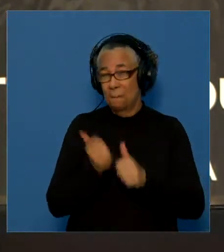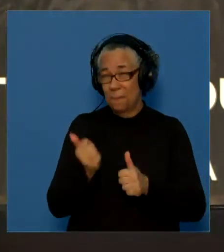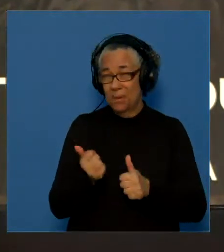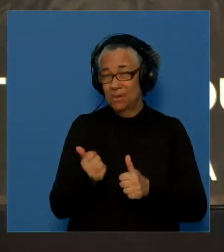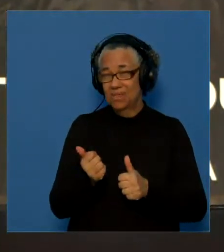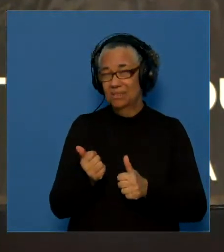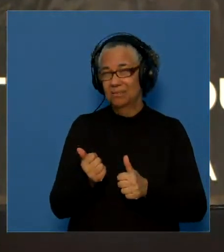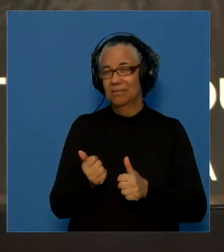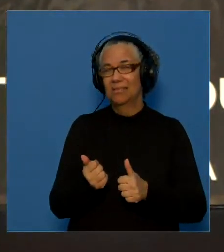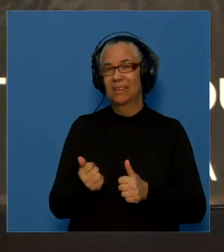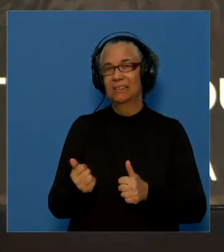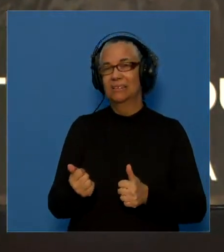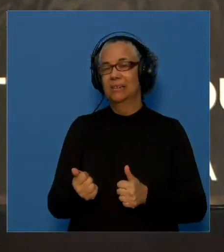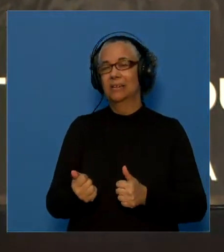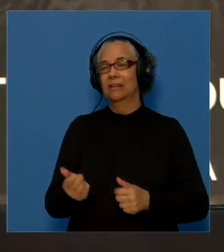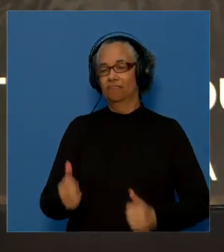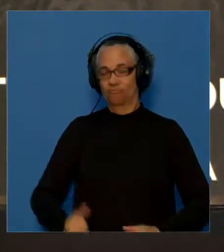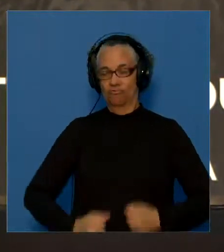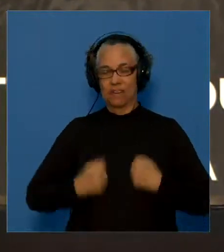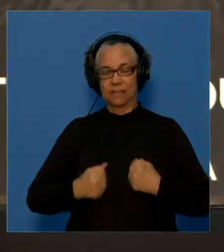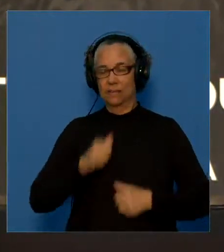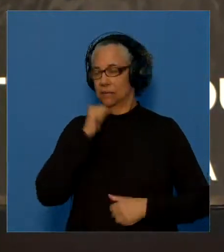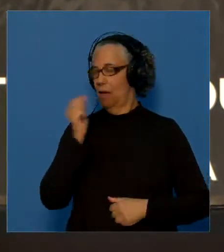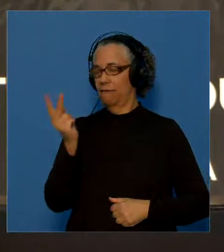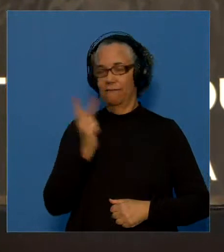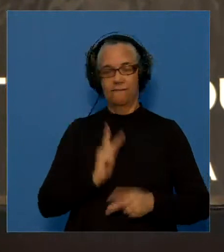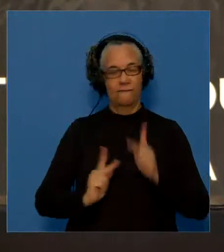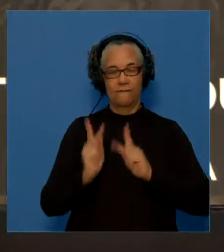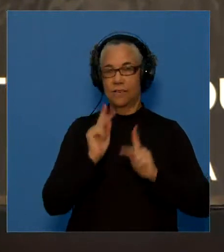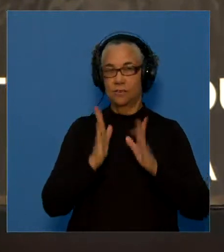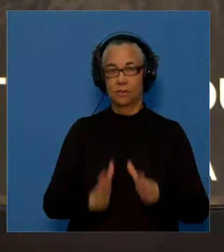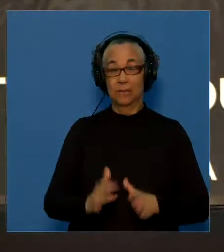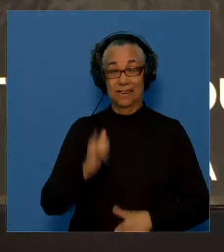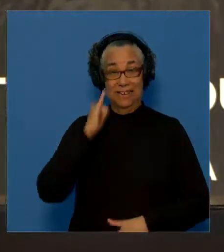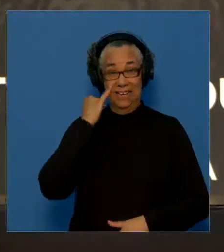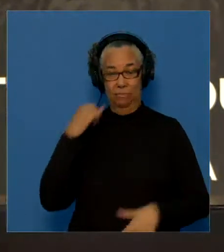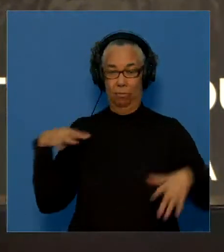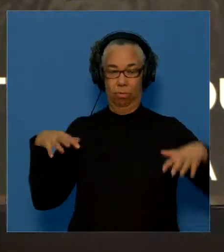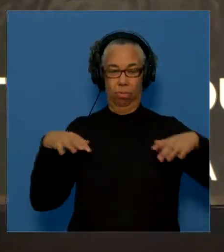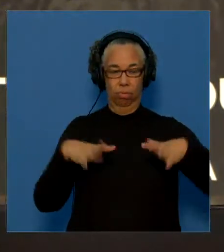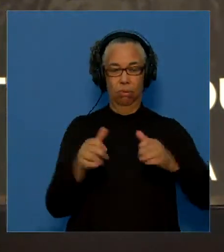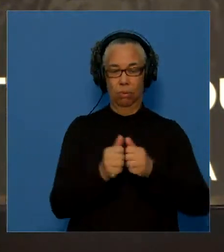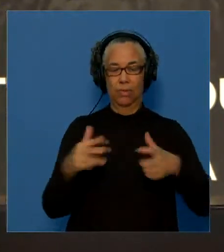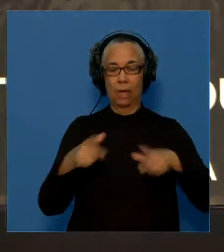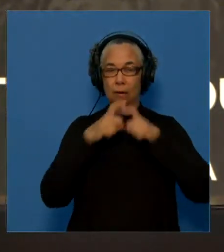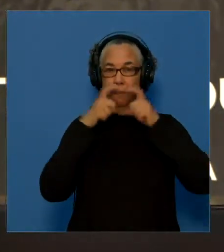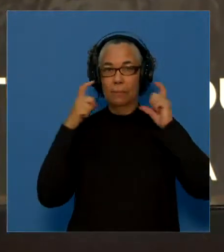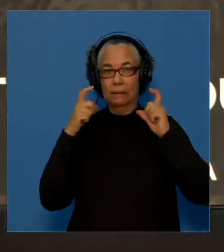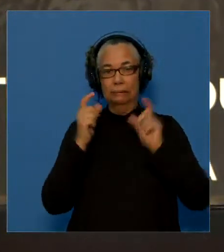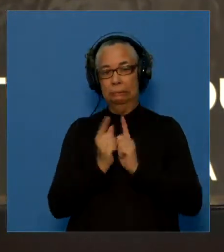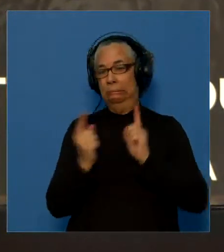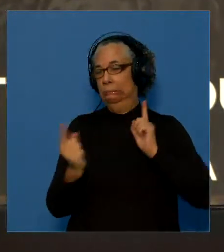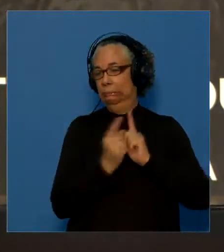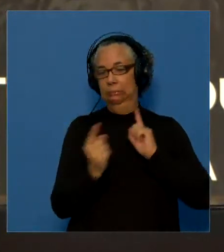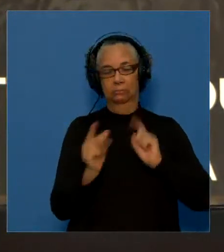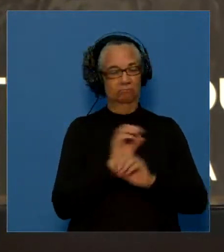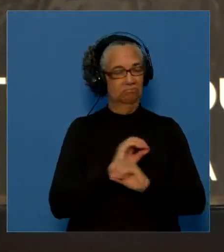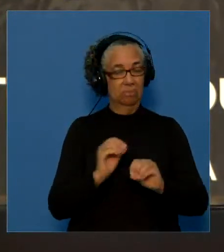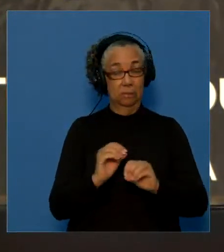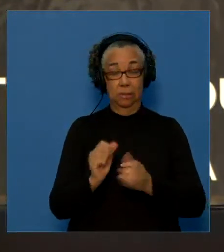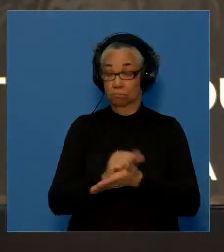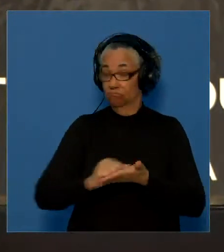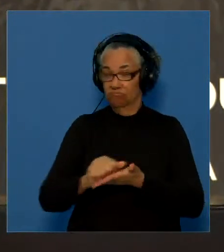not visitors to our islands. If we are in gatherings and we don't wear a mask, maintain physical distance, or observe appropriate hand